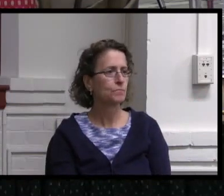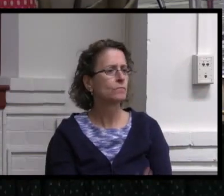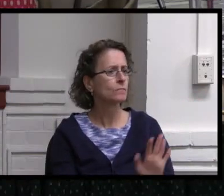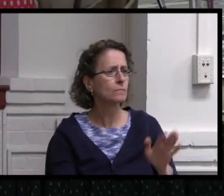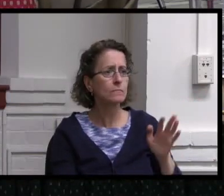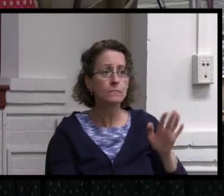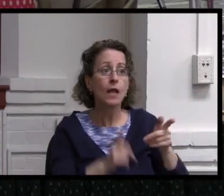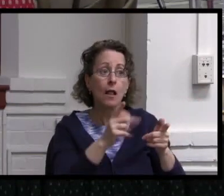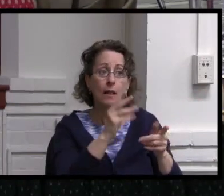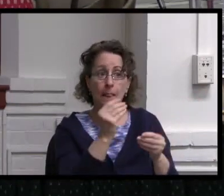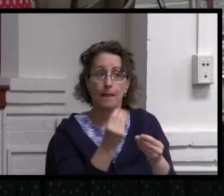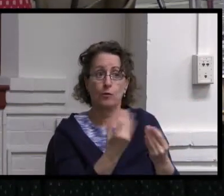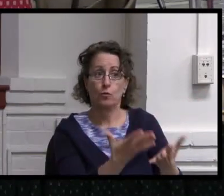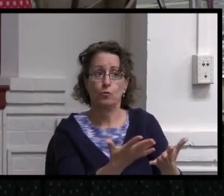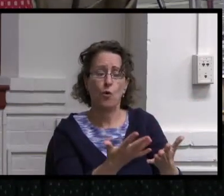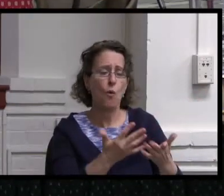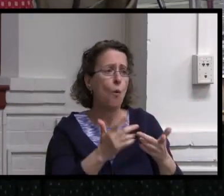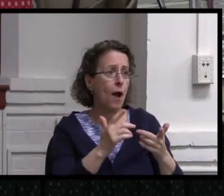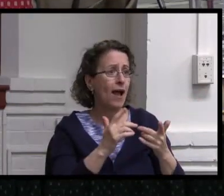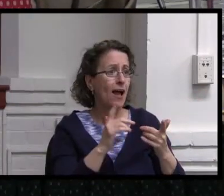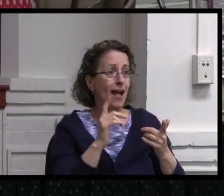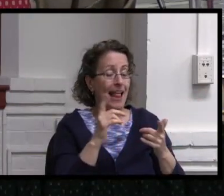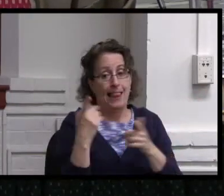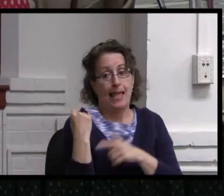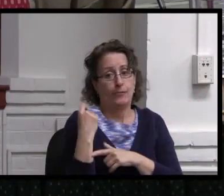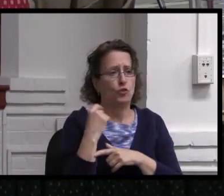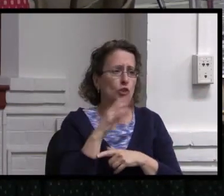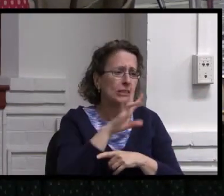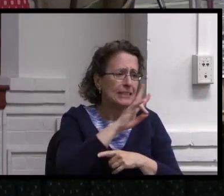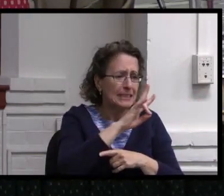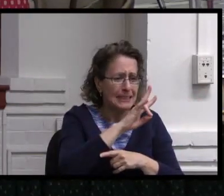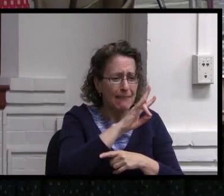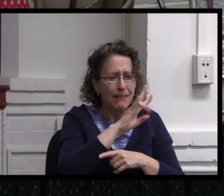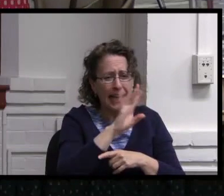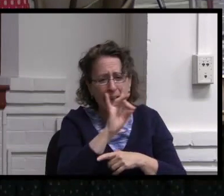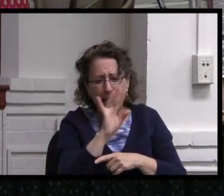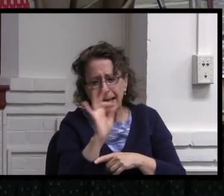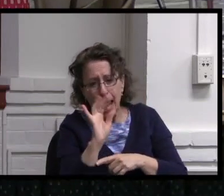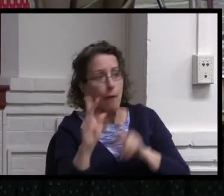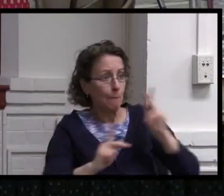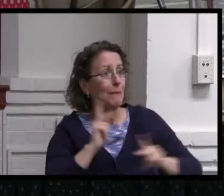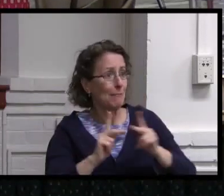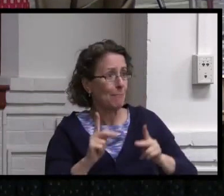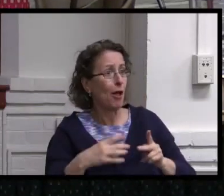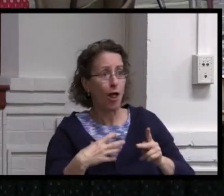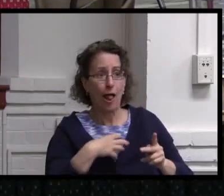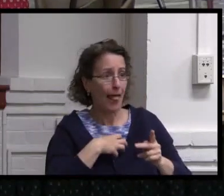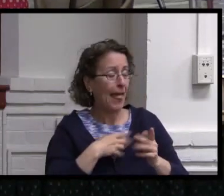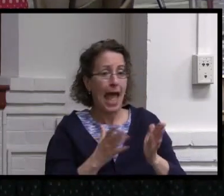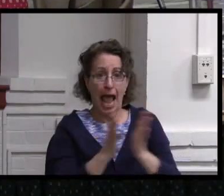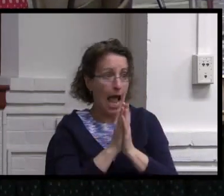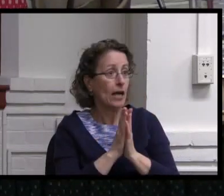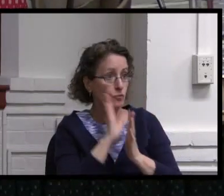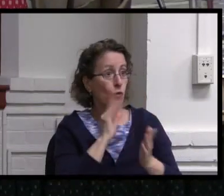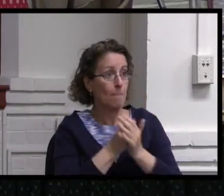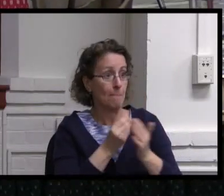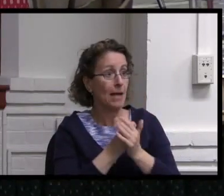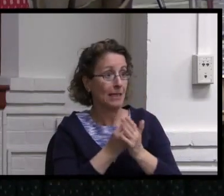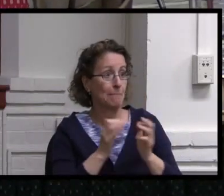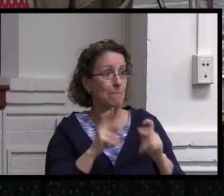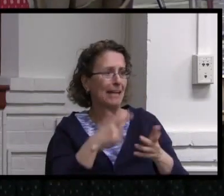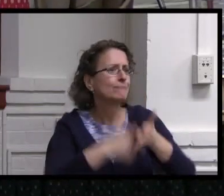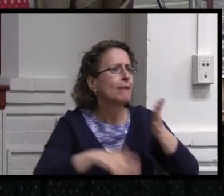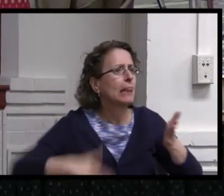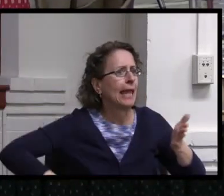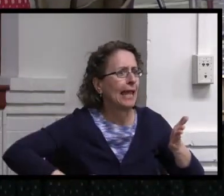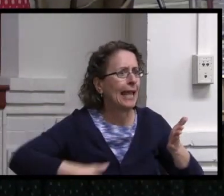think, seven or nine people appeal last year, and we said the same thing. We said the same thing that we're saying to